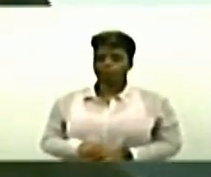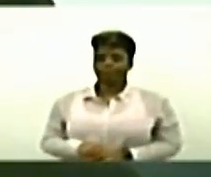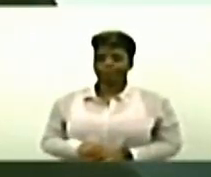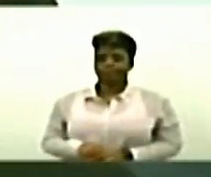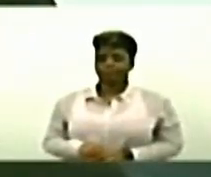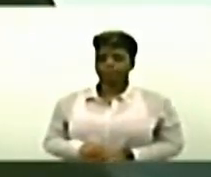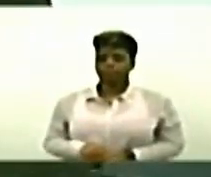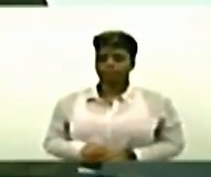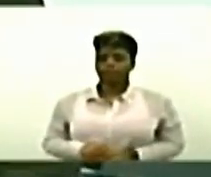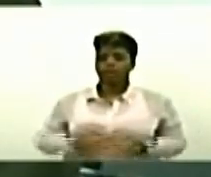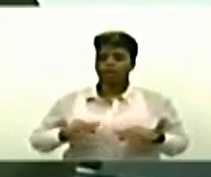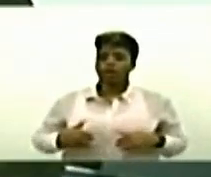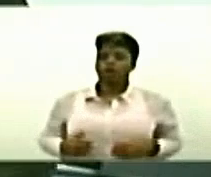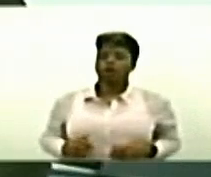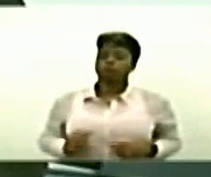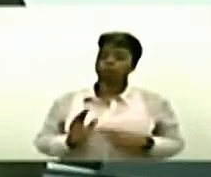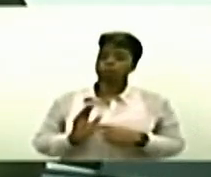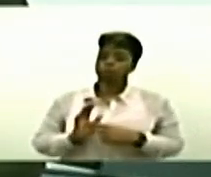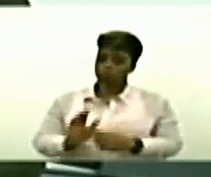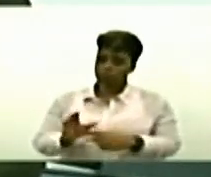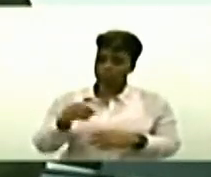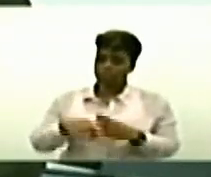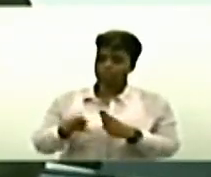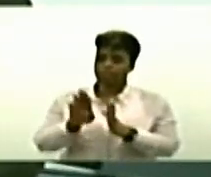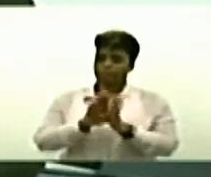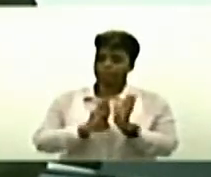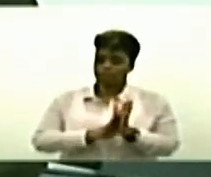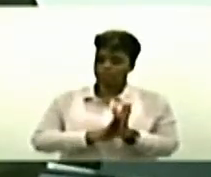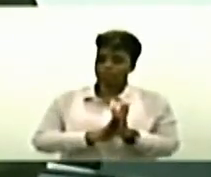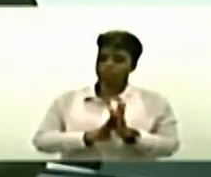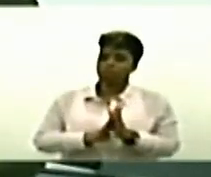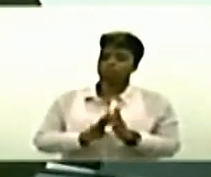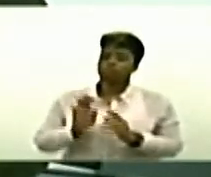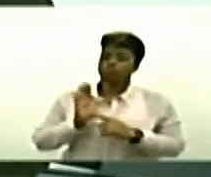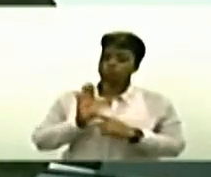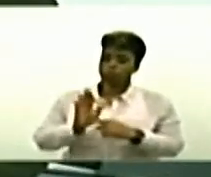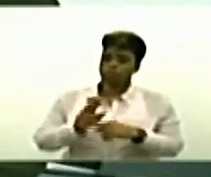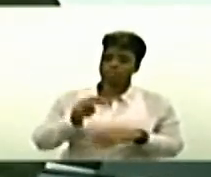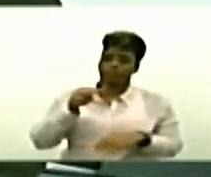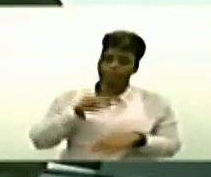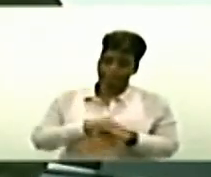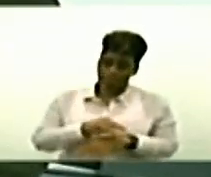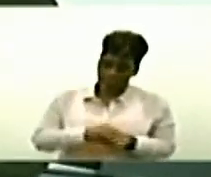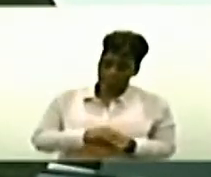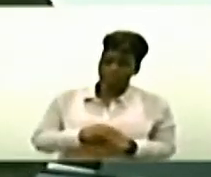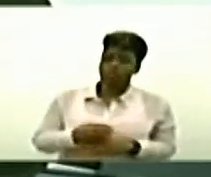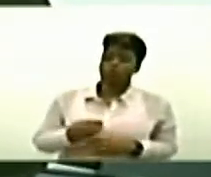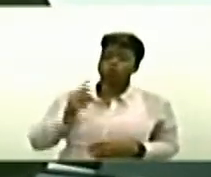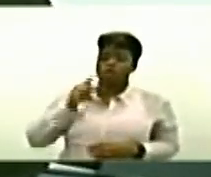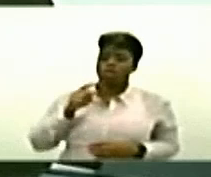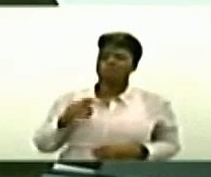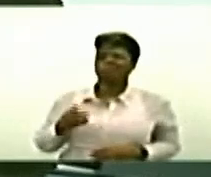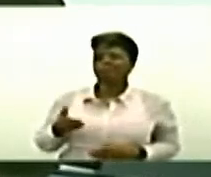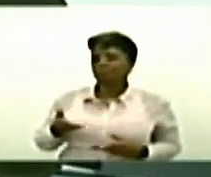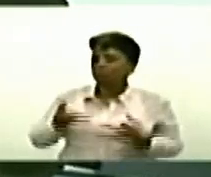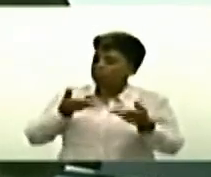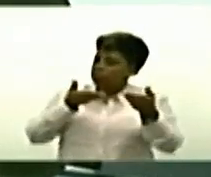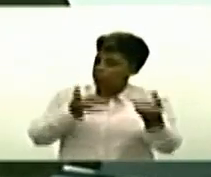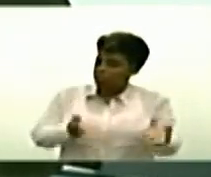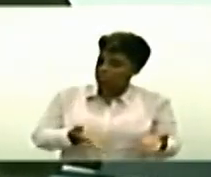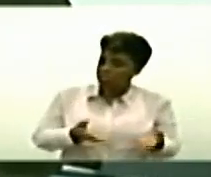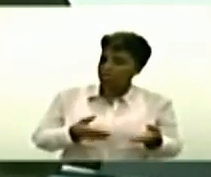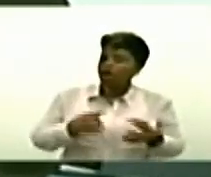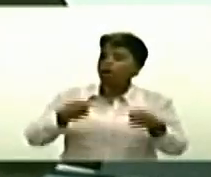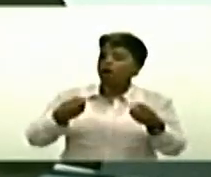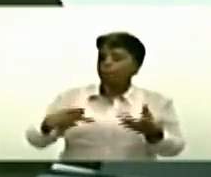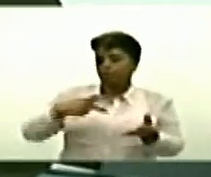How it is presented in the bill, indicating the minister is the one to make the recommendations for the salary. It is more